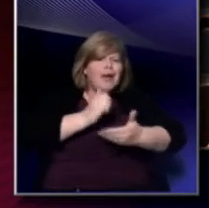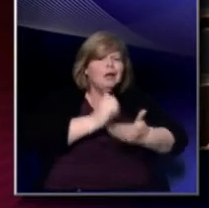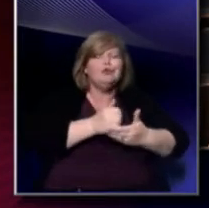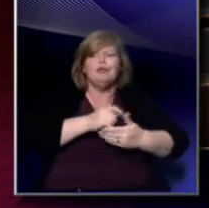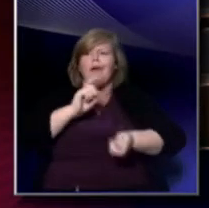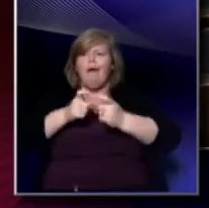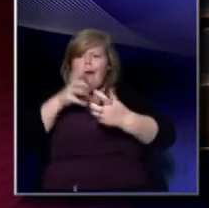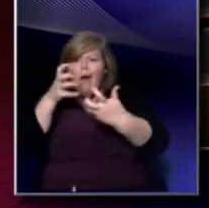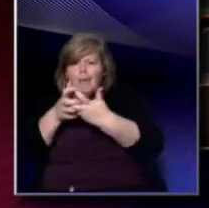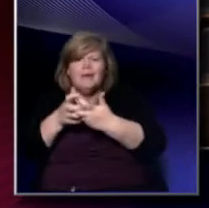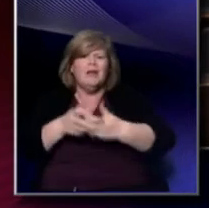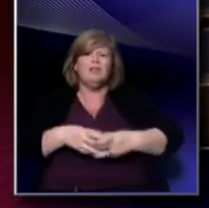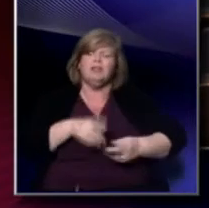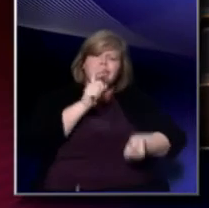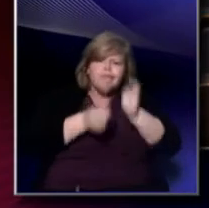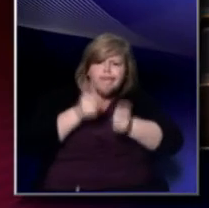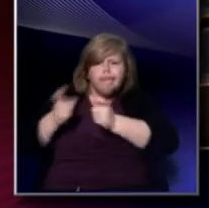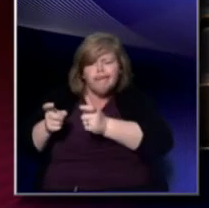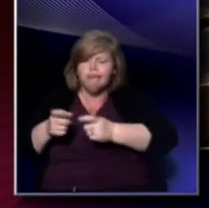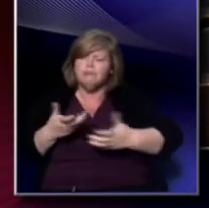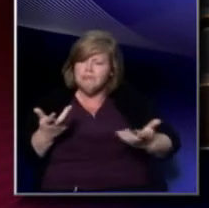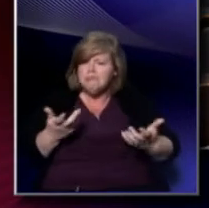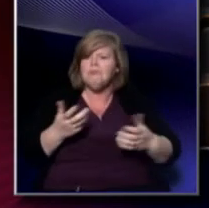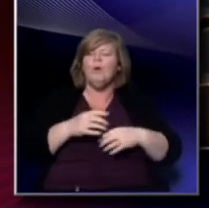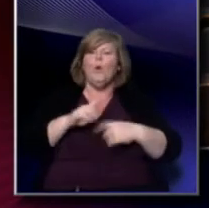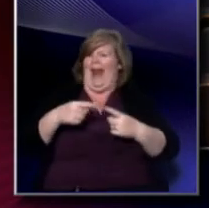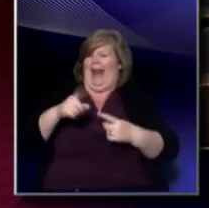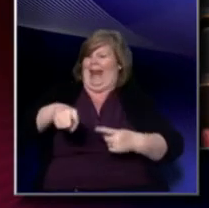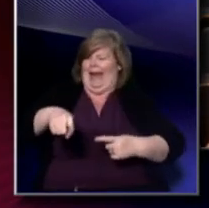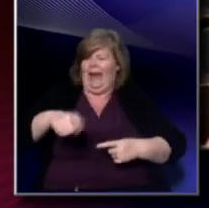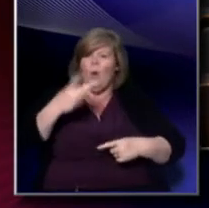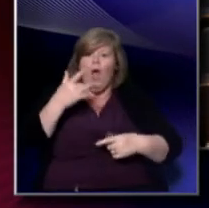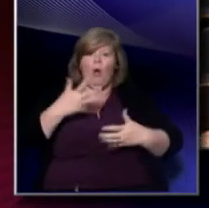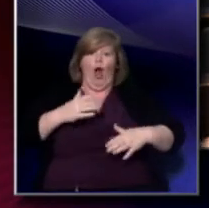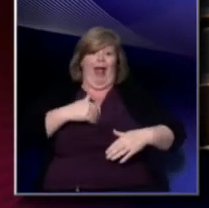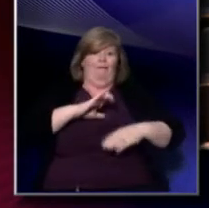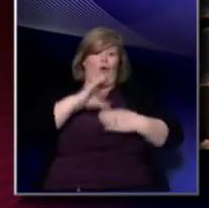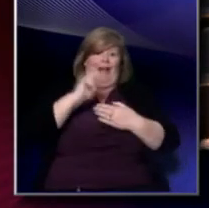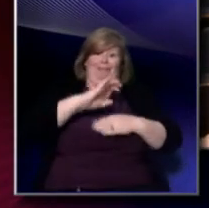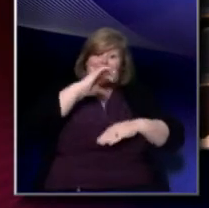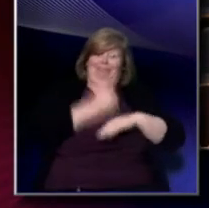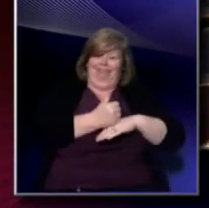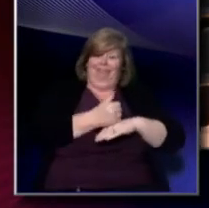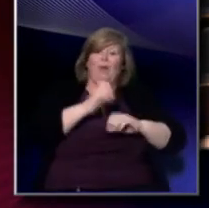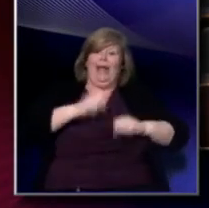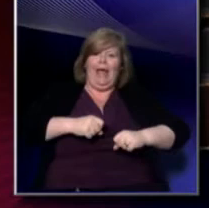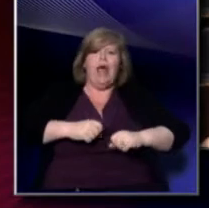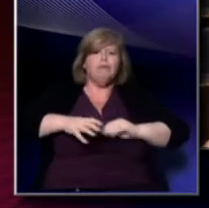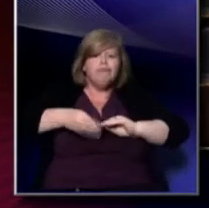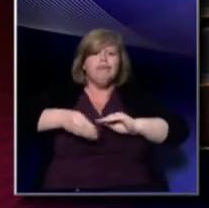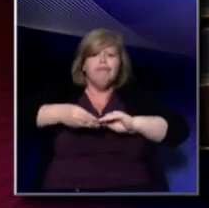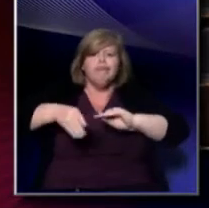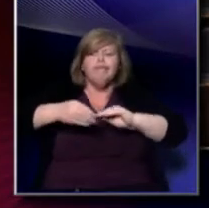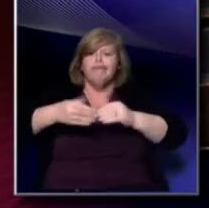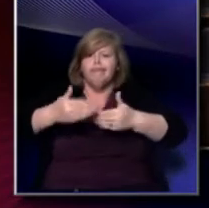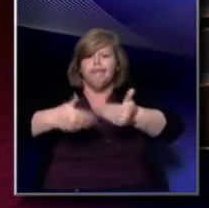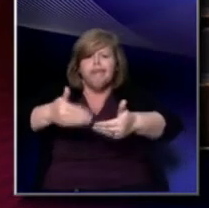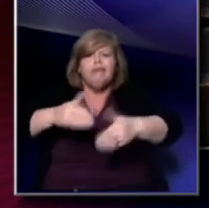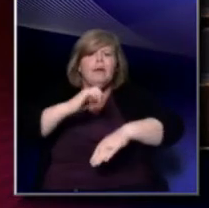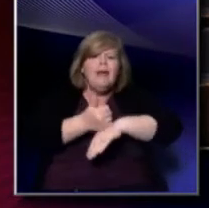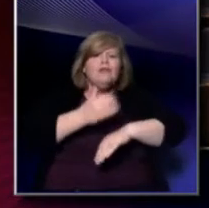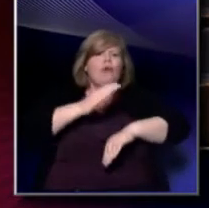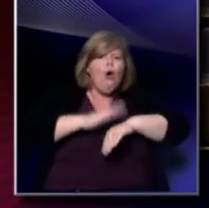accommodations, modification as needed, because at that point, at least we have something to build on and we can steadily keep adding to that based on the children that we